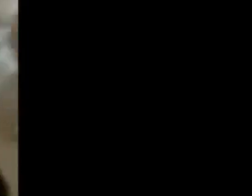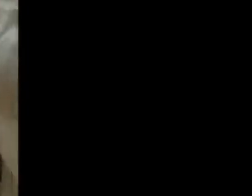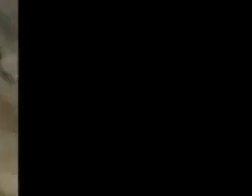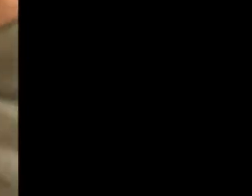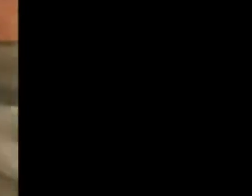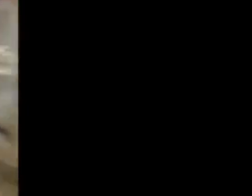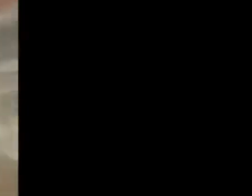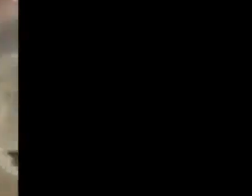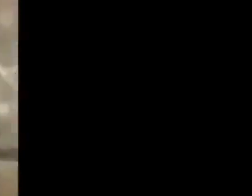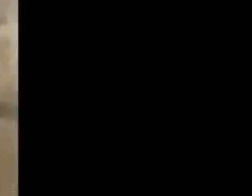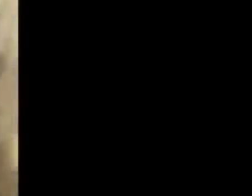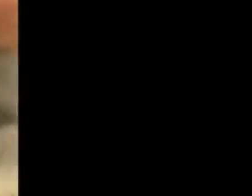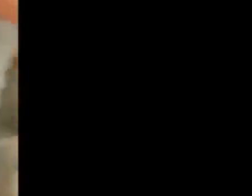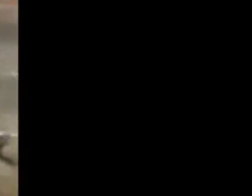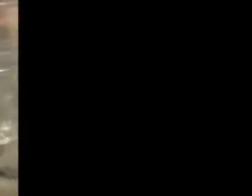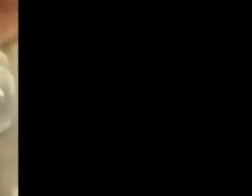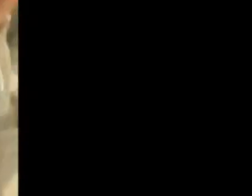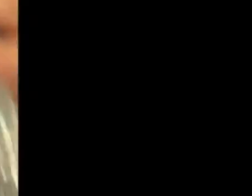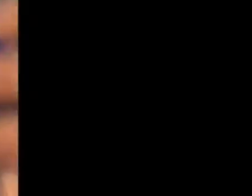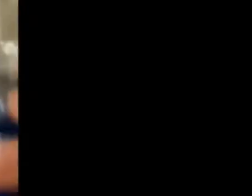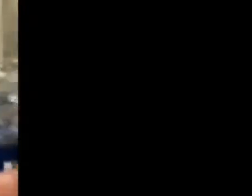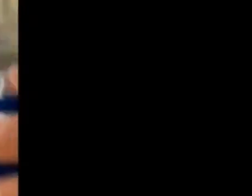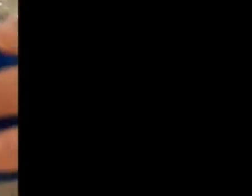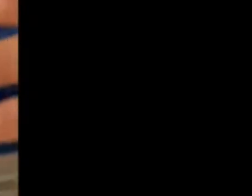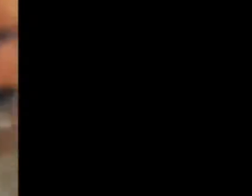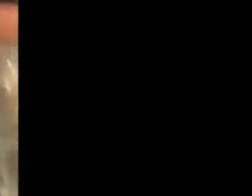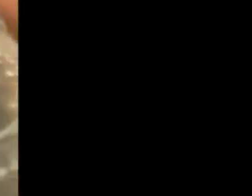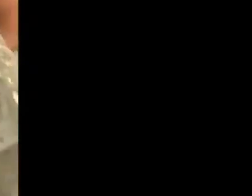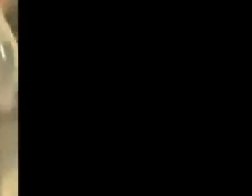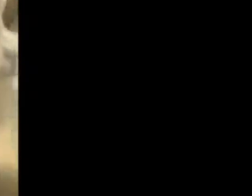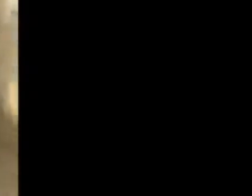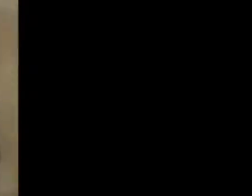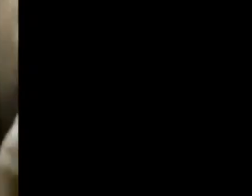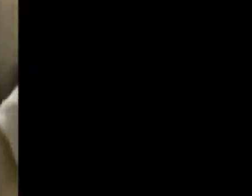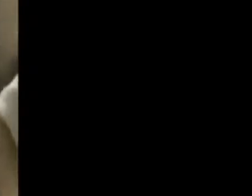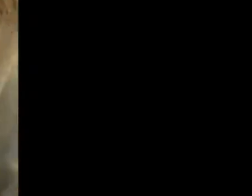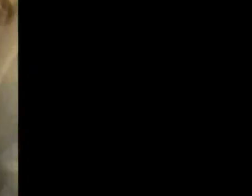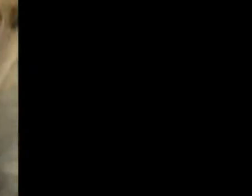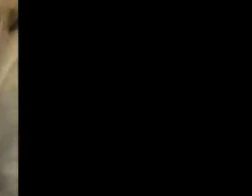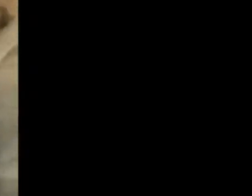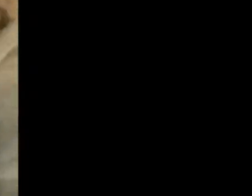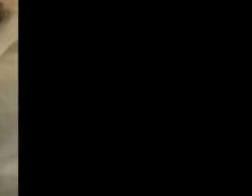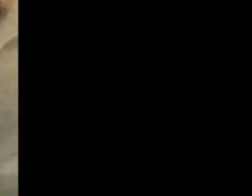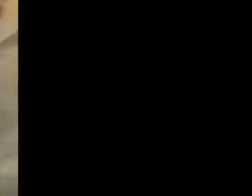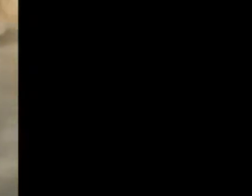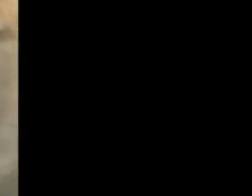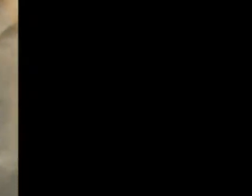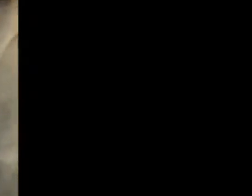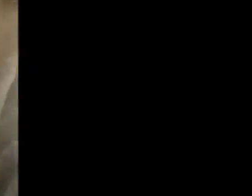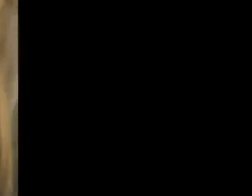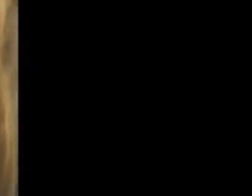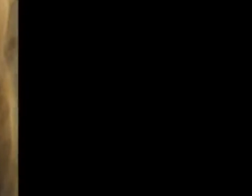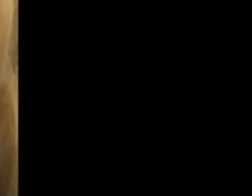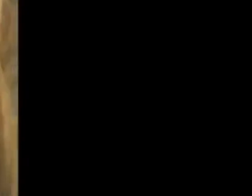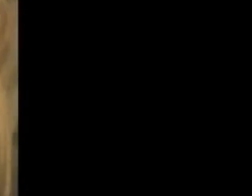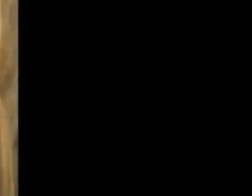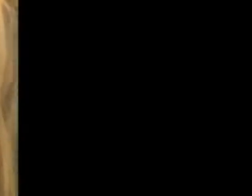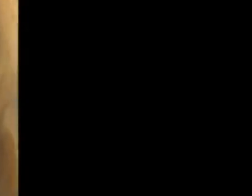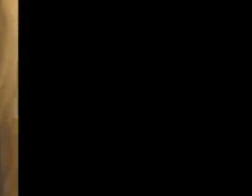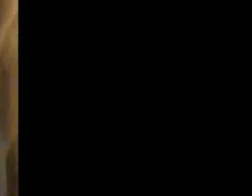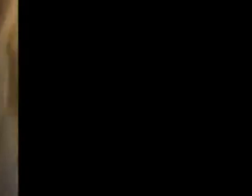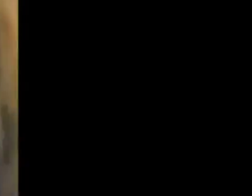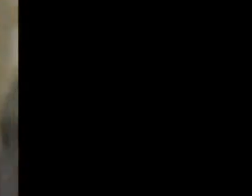discussions. And we would like to invite you to sign up for those discussions. These are going to be important times of